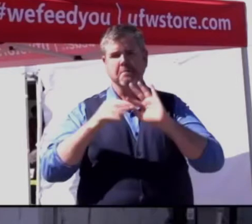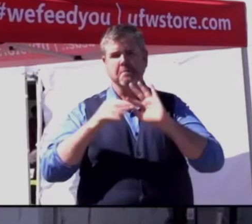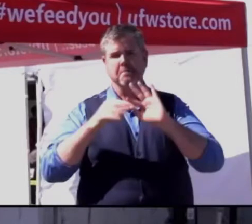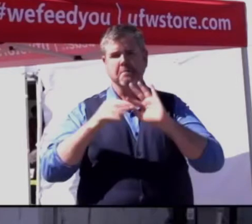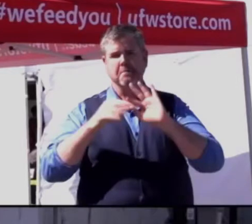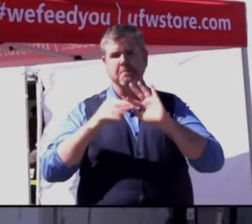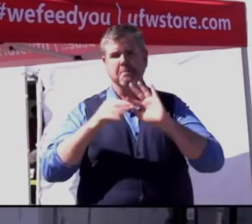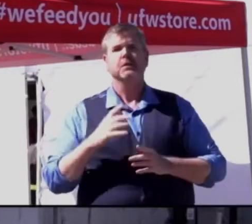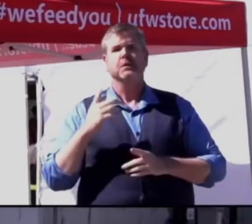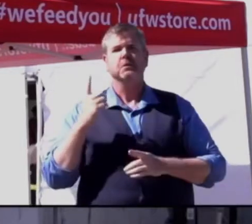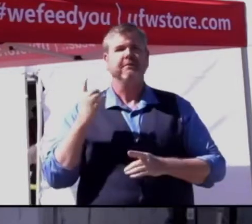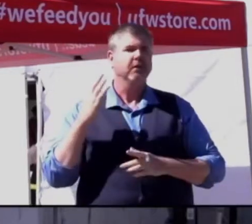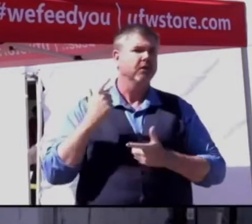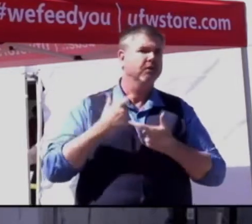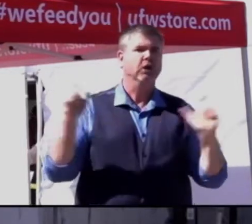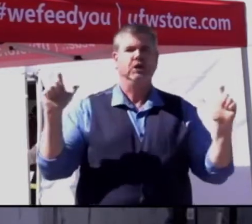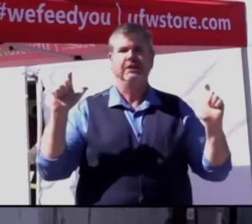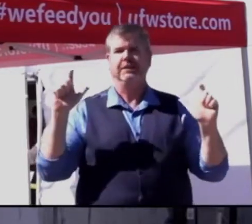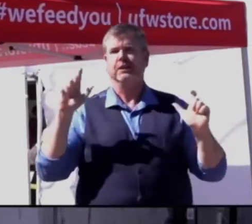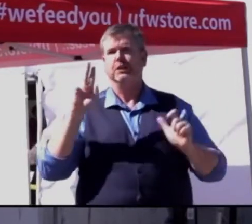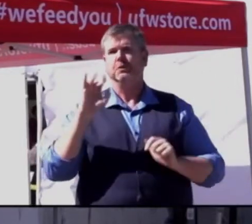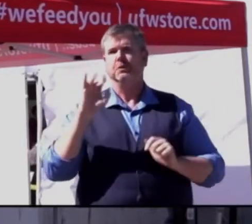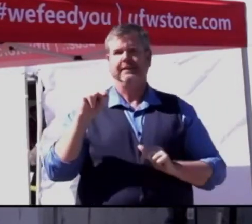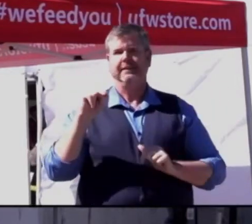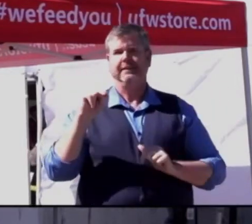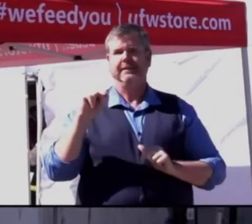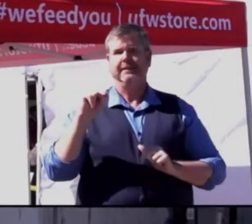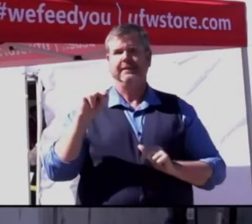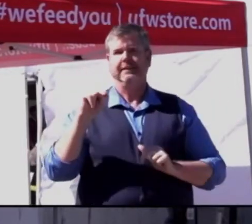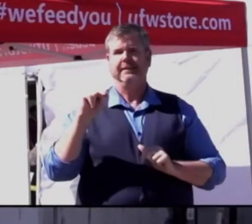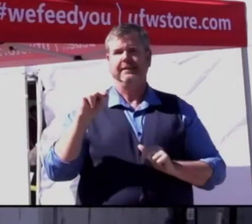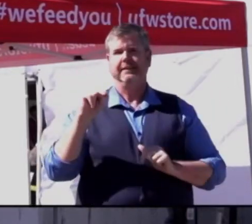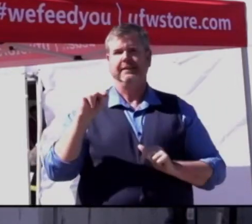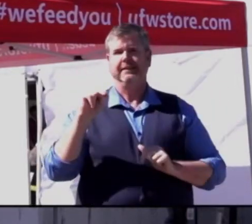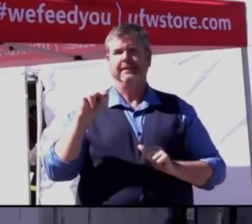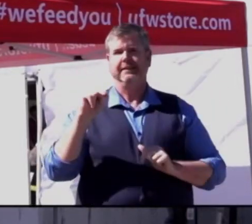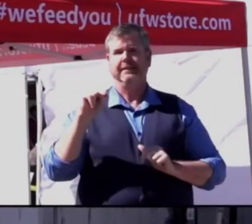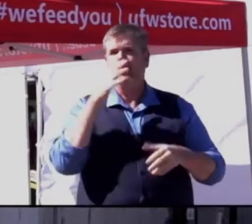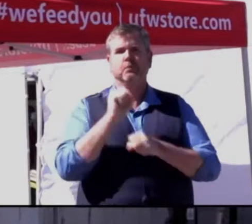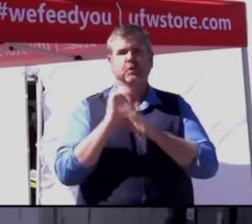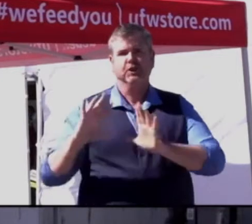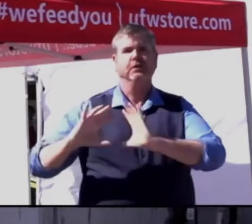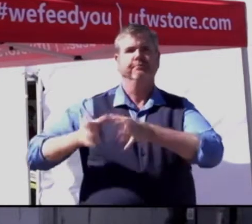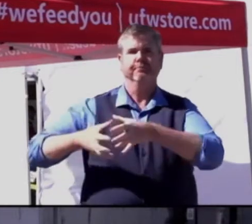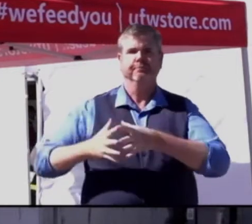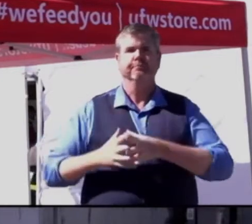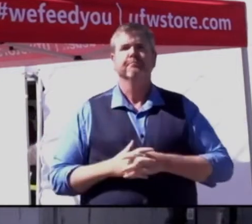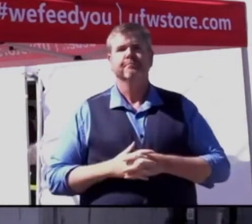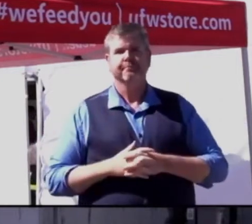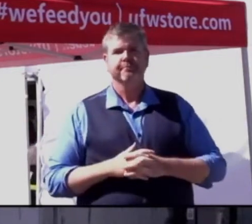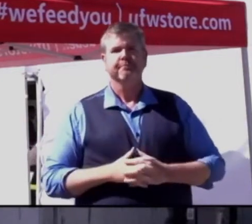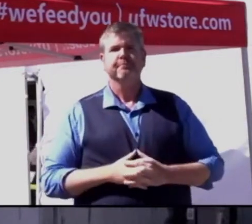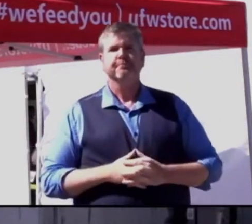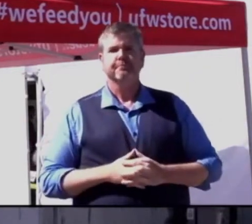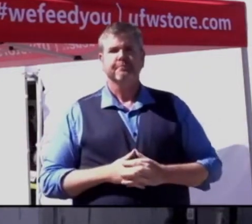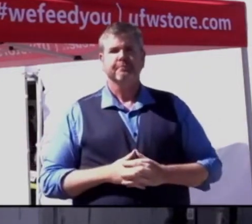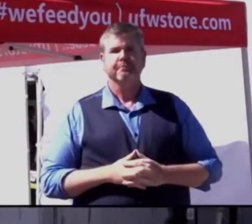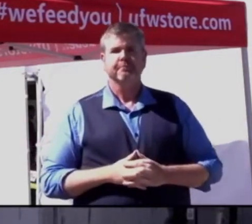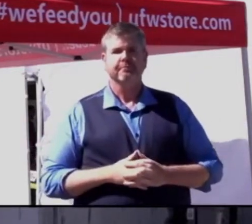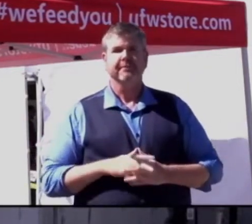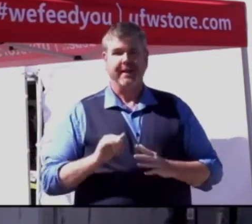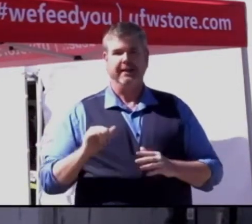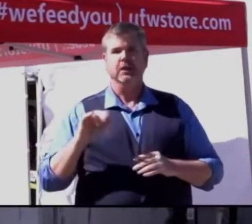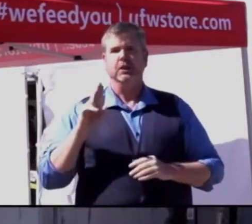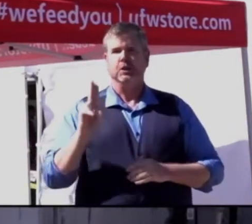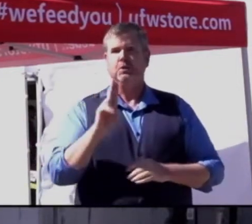union farm worker employers in the country, which is very exciting to us at a local level. The United Farm Workers, which have been